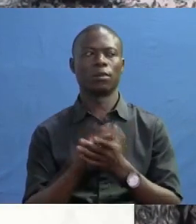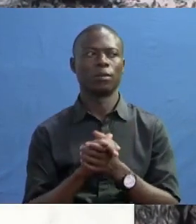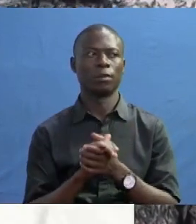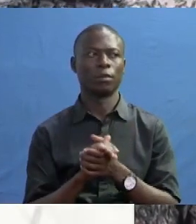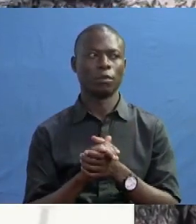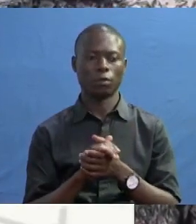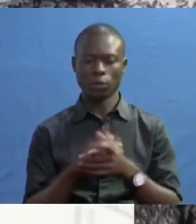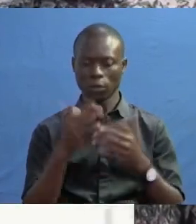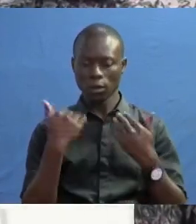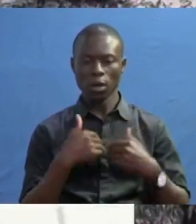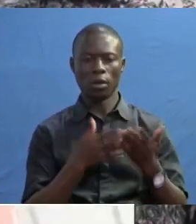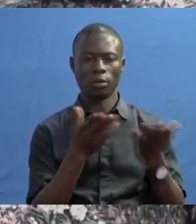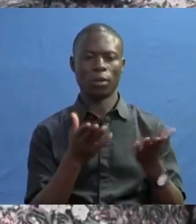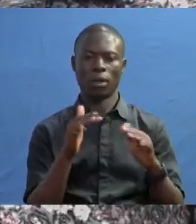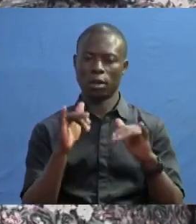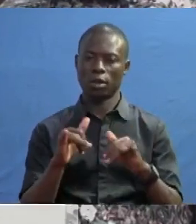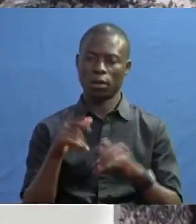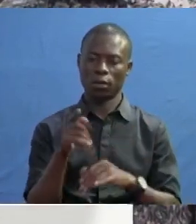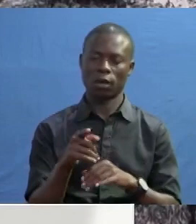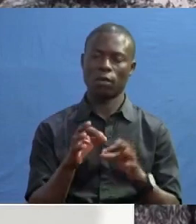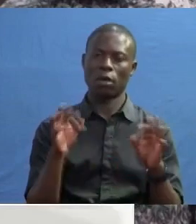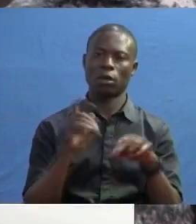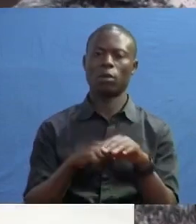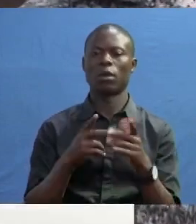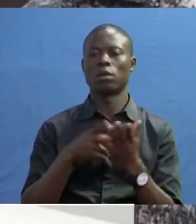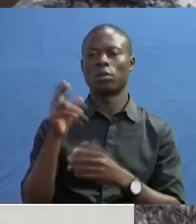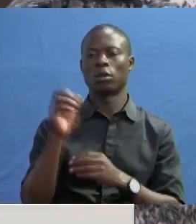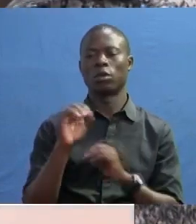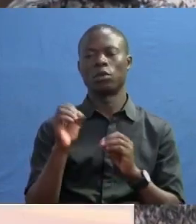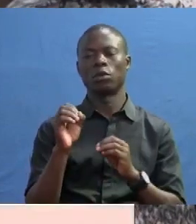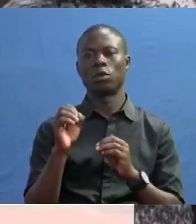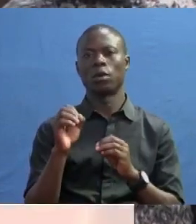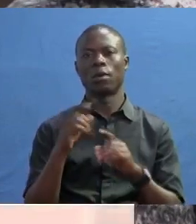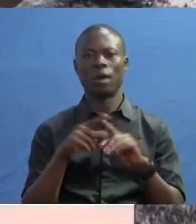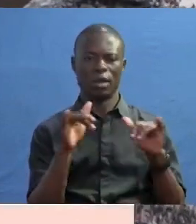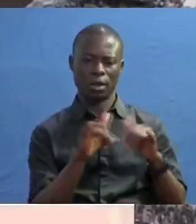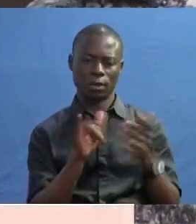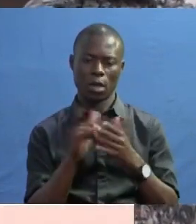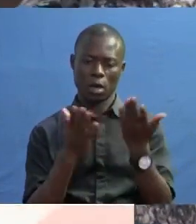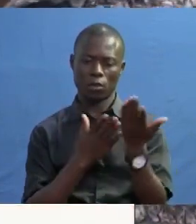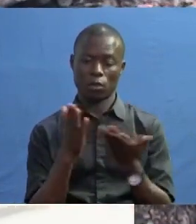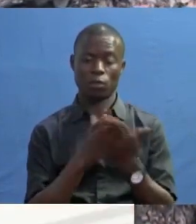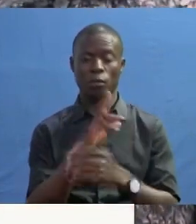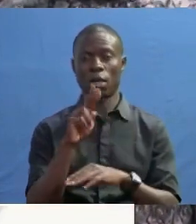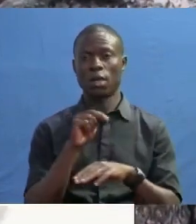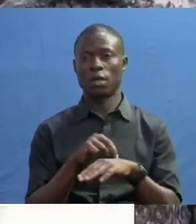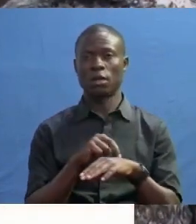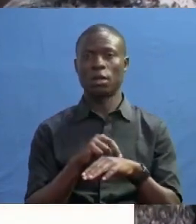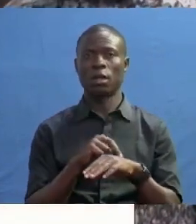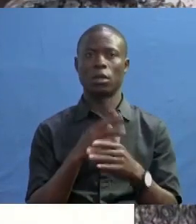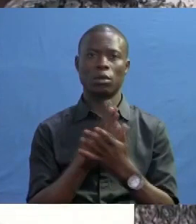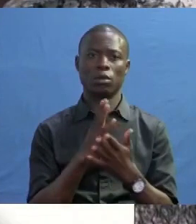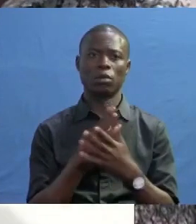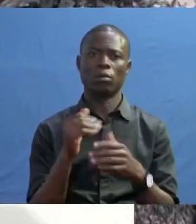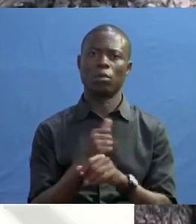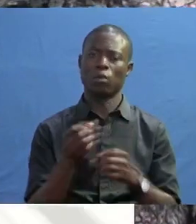for the past 120 days with no pay, and we are posted here to offer services for the nation. Actually, you cannot